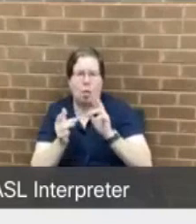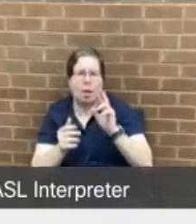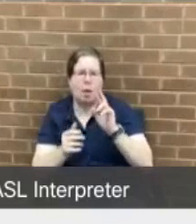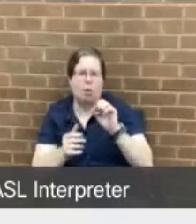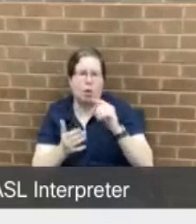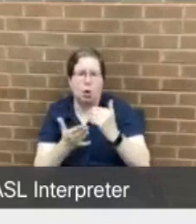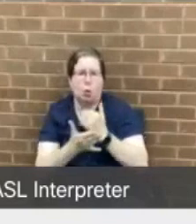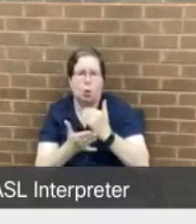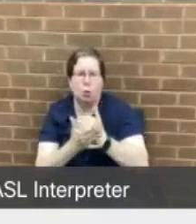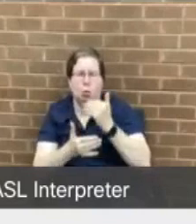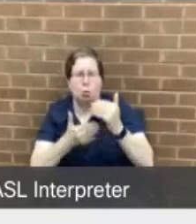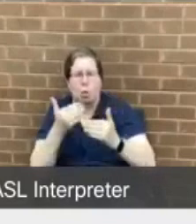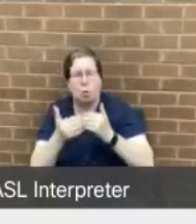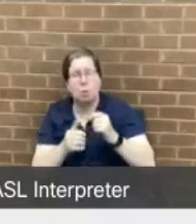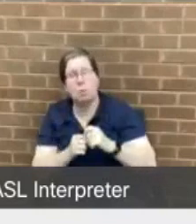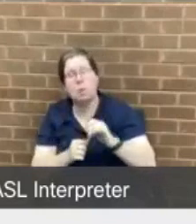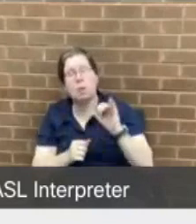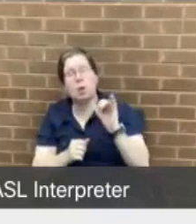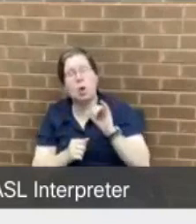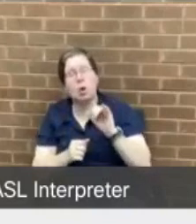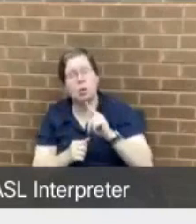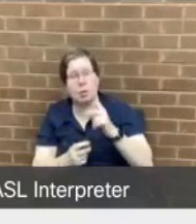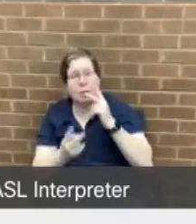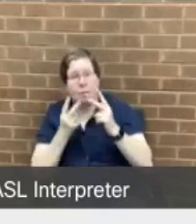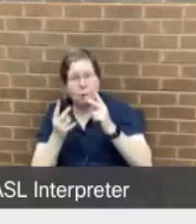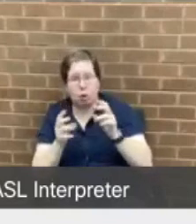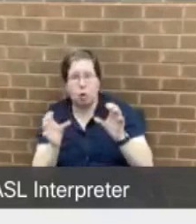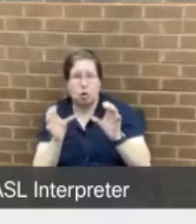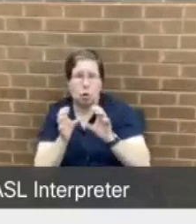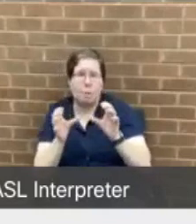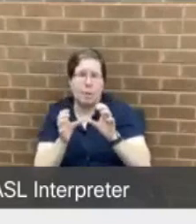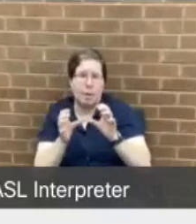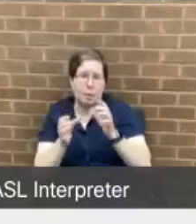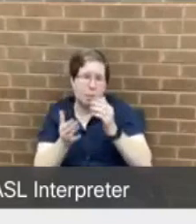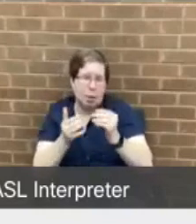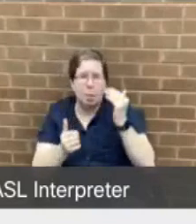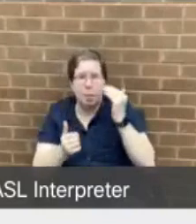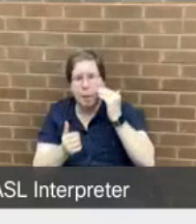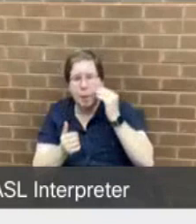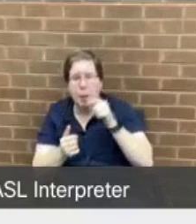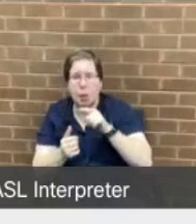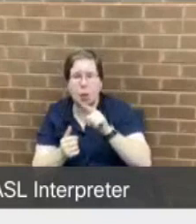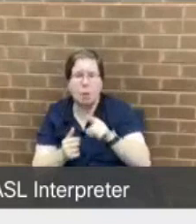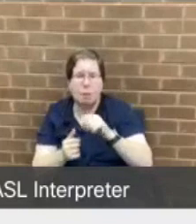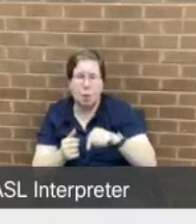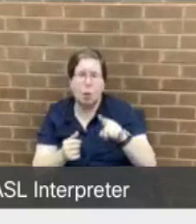process. We also extended the vision certification. You probably know that if you're over 40,